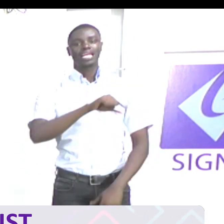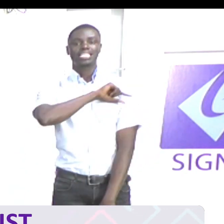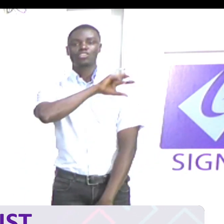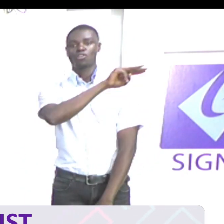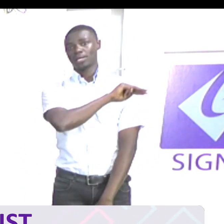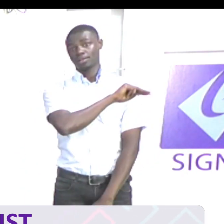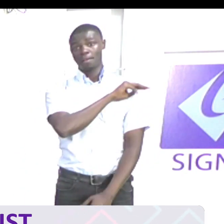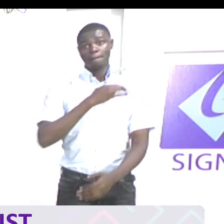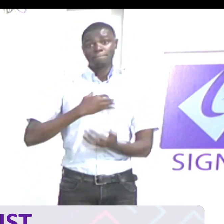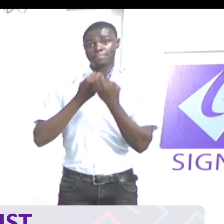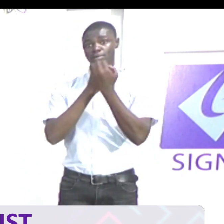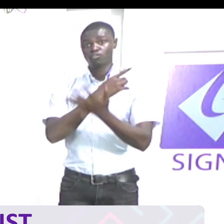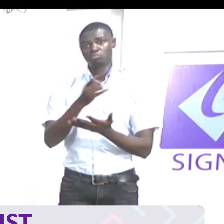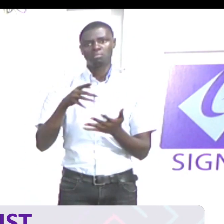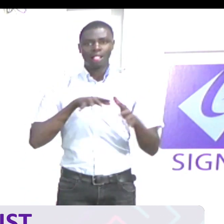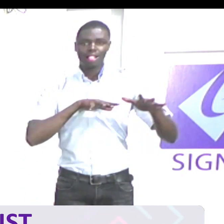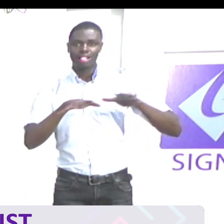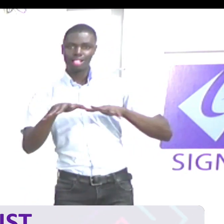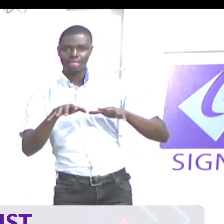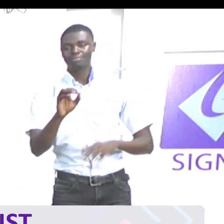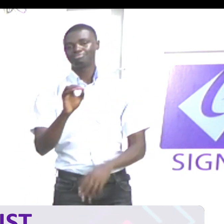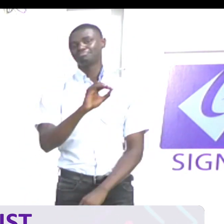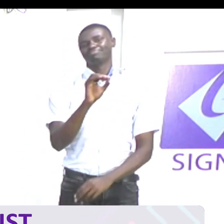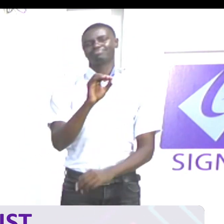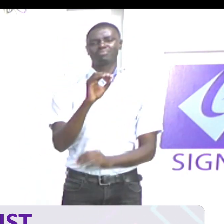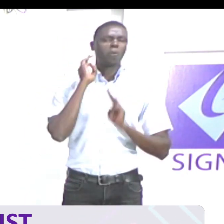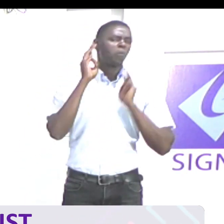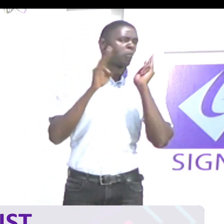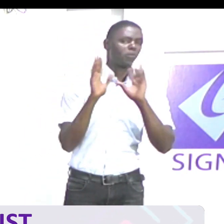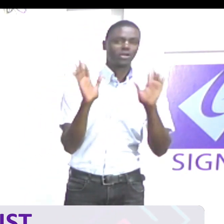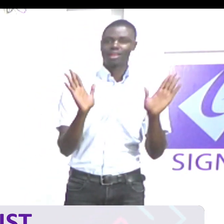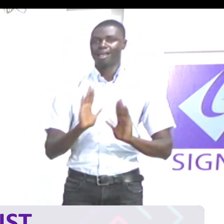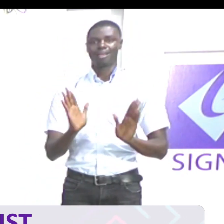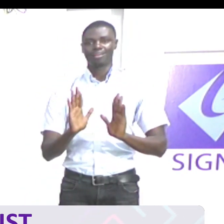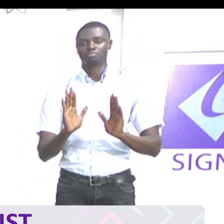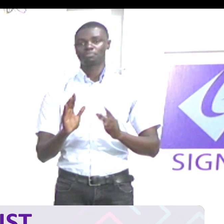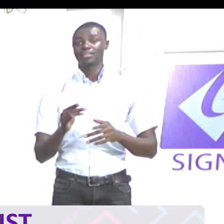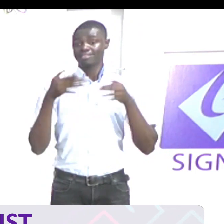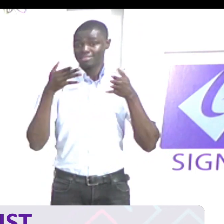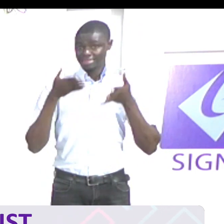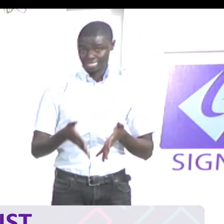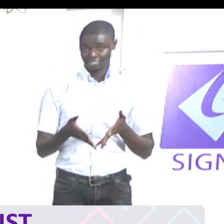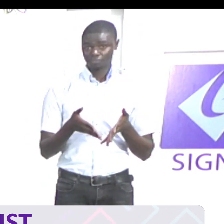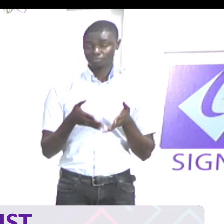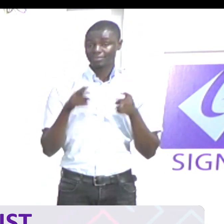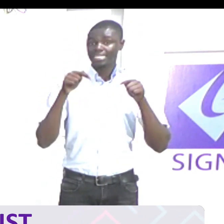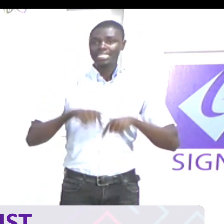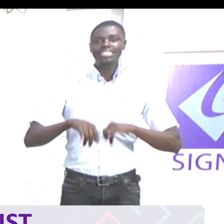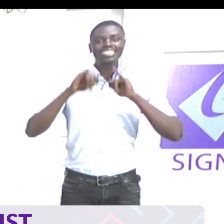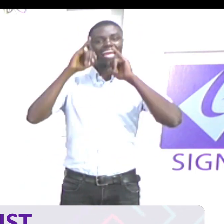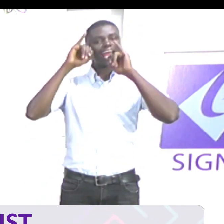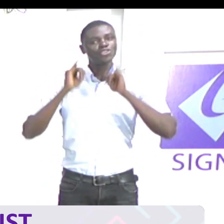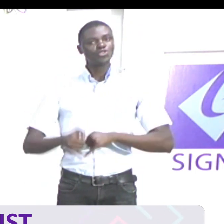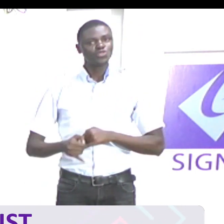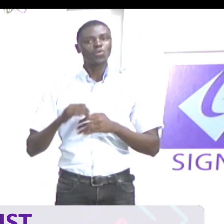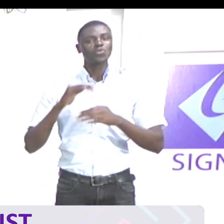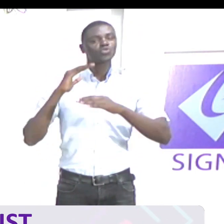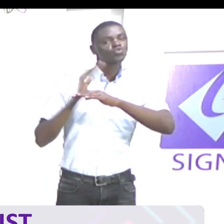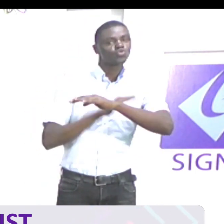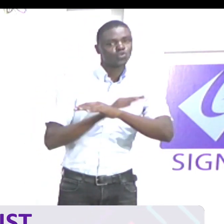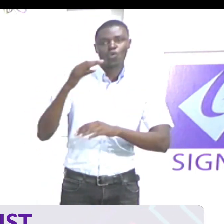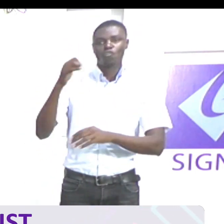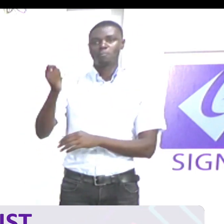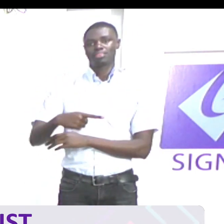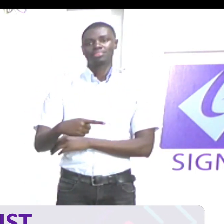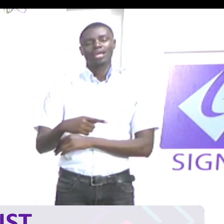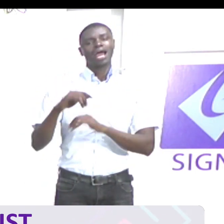let me tell you, you've not fumble. Fumble mali usishtuke tuko wapi. This is a new vibe mpya ya mwezi, au sio? The month of